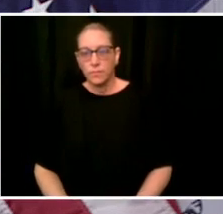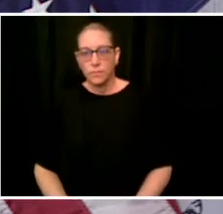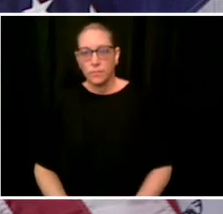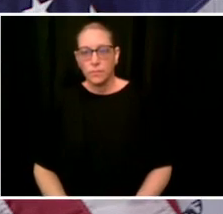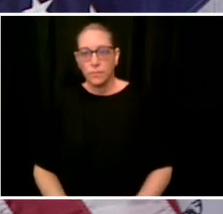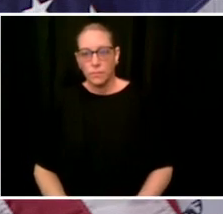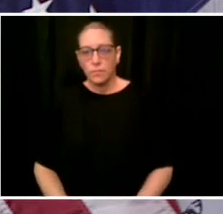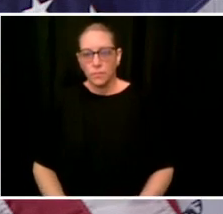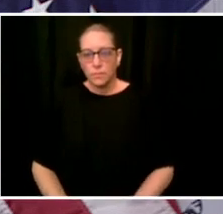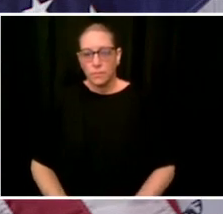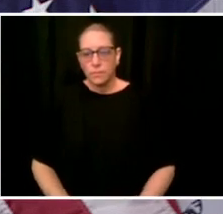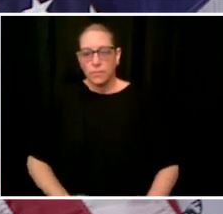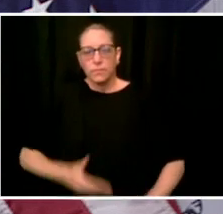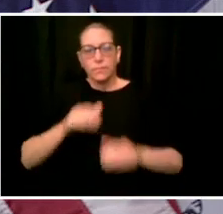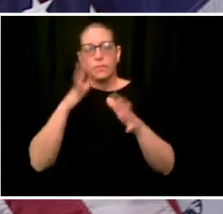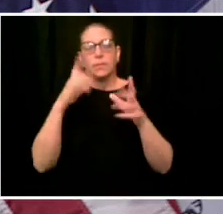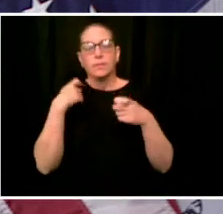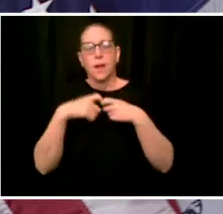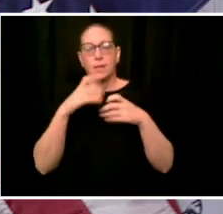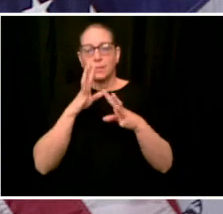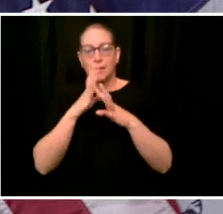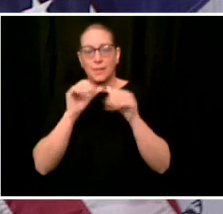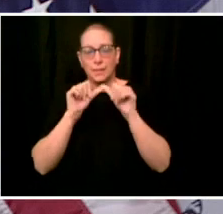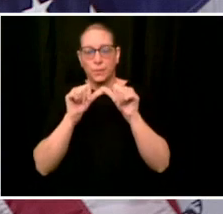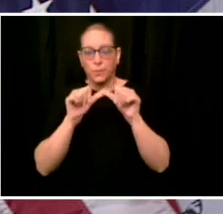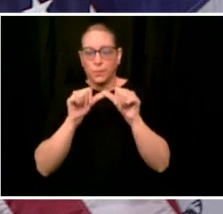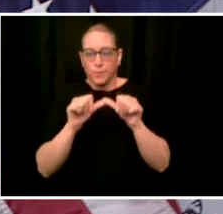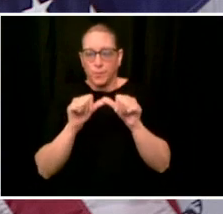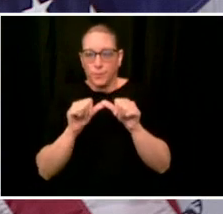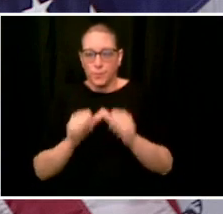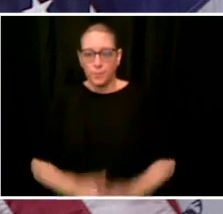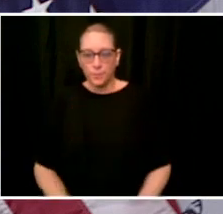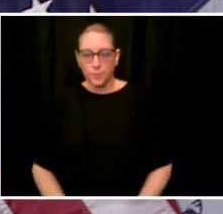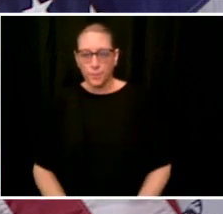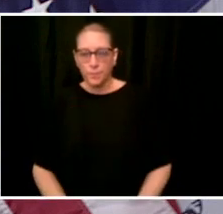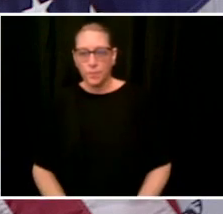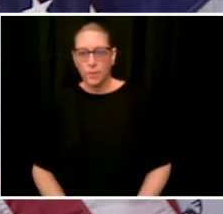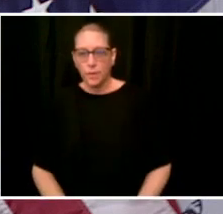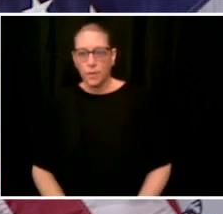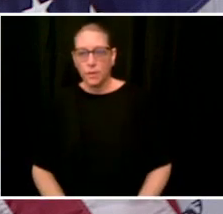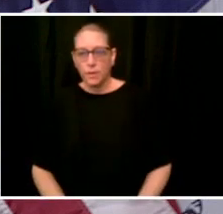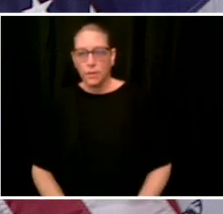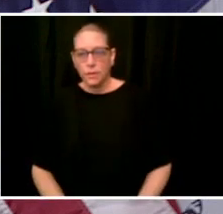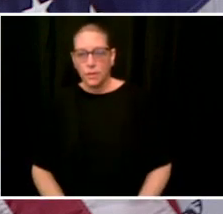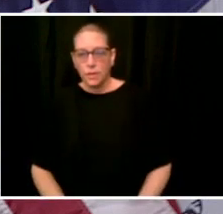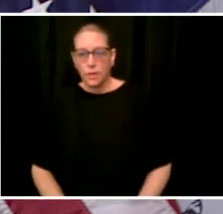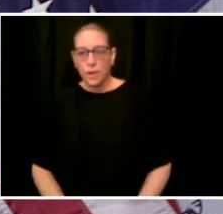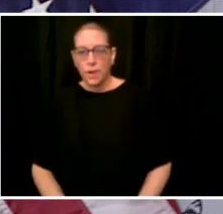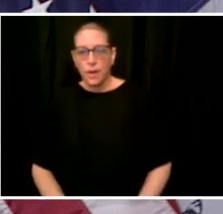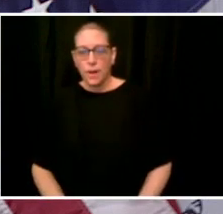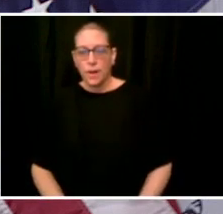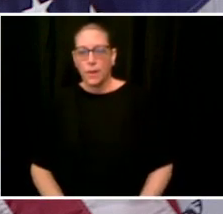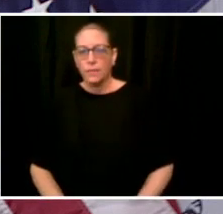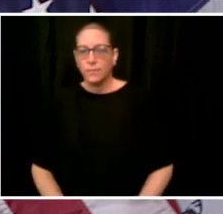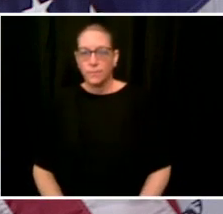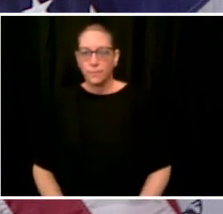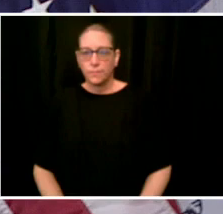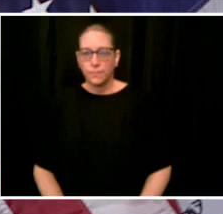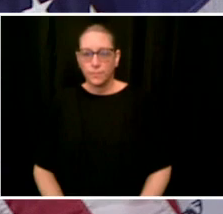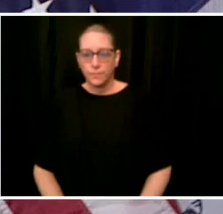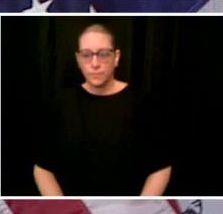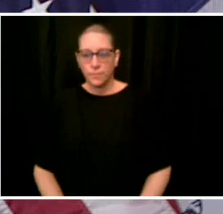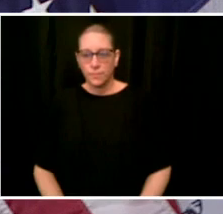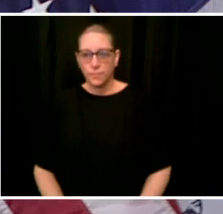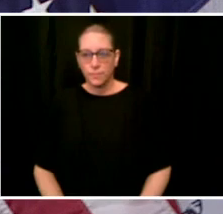dar respuestas y vamos a seguir tratando de encontrar y detener